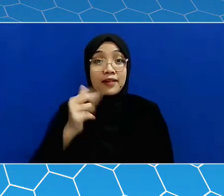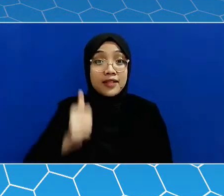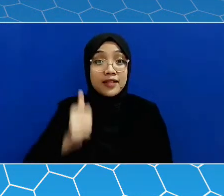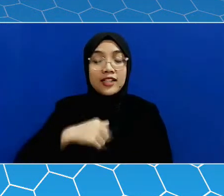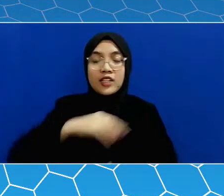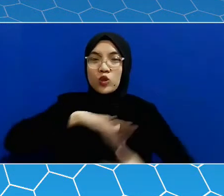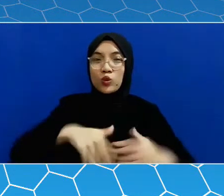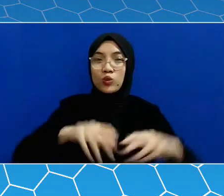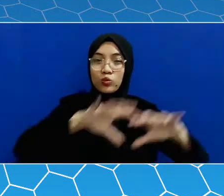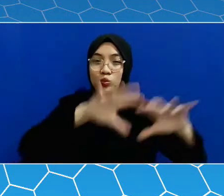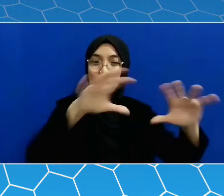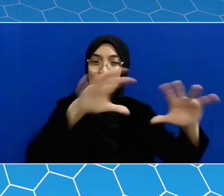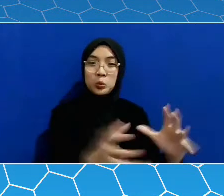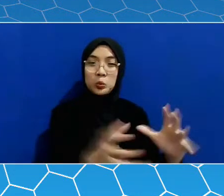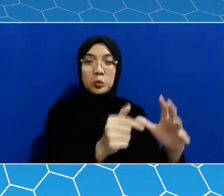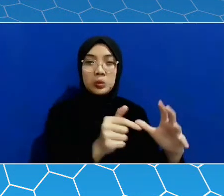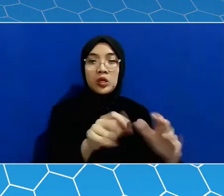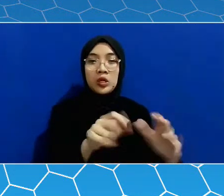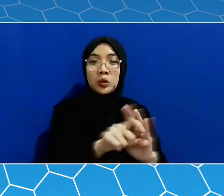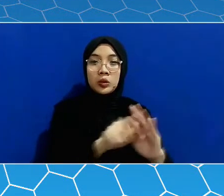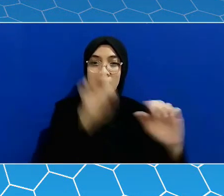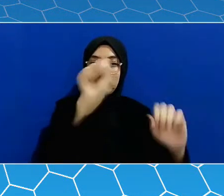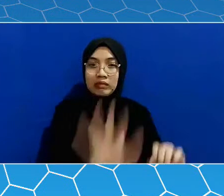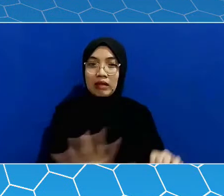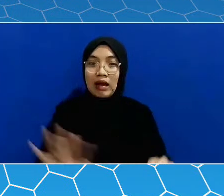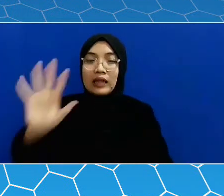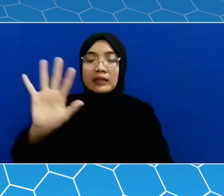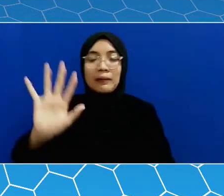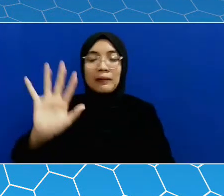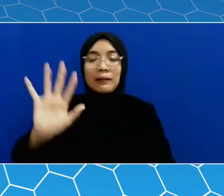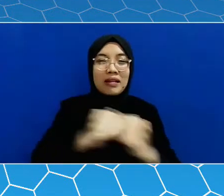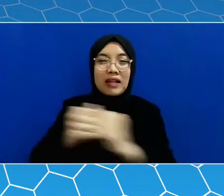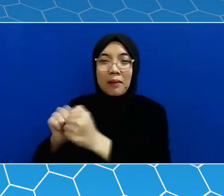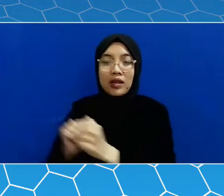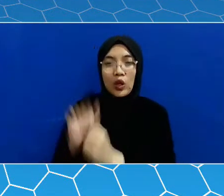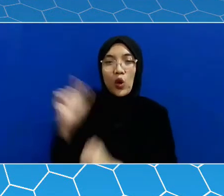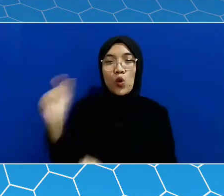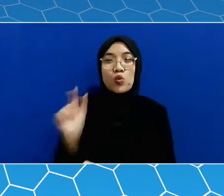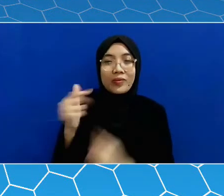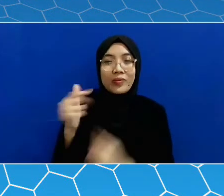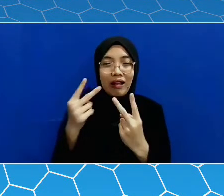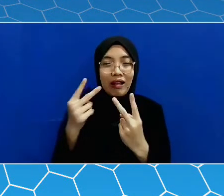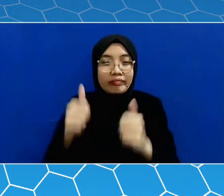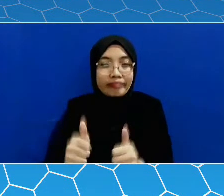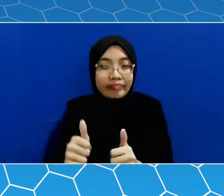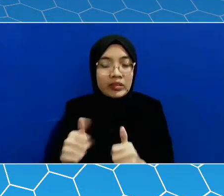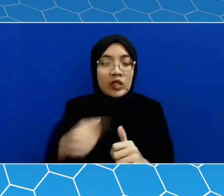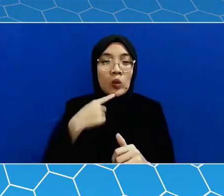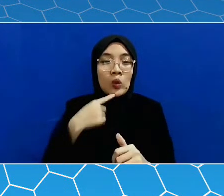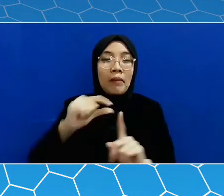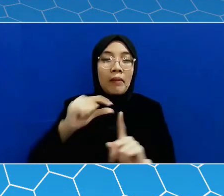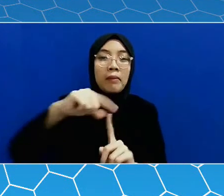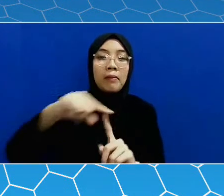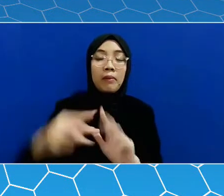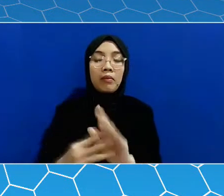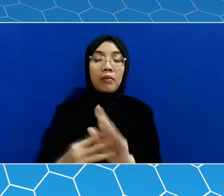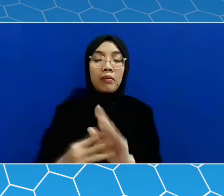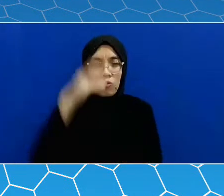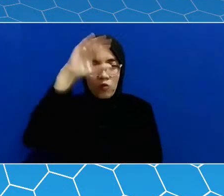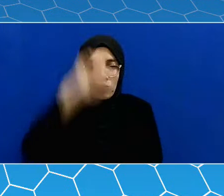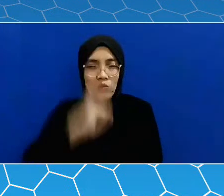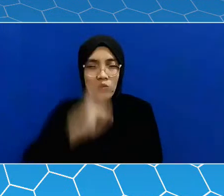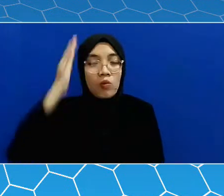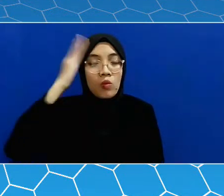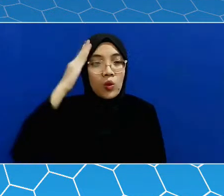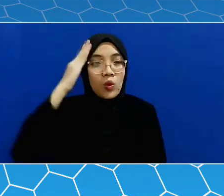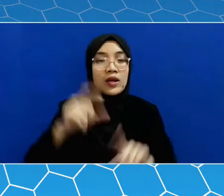in Asian countries, these are the common problems that we are seeing with regard to the NCDs. You know, the diabetes, hypertension, high